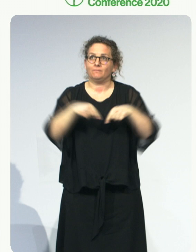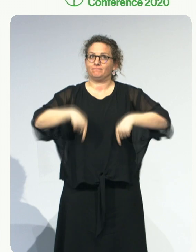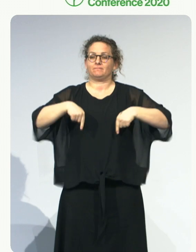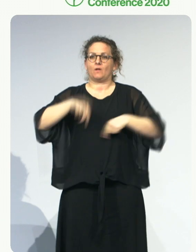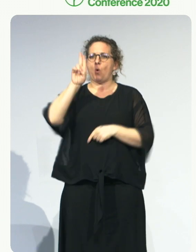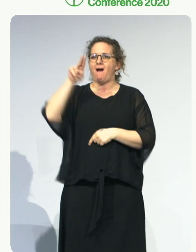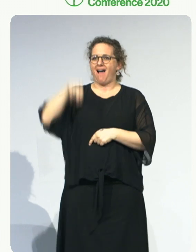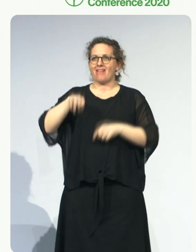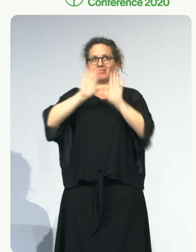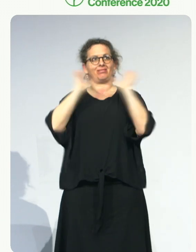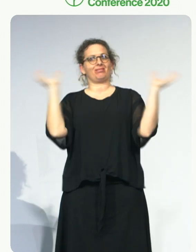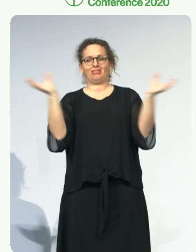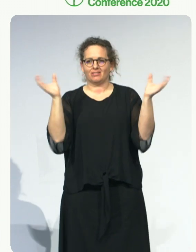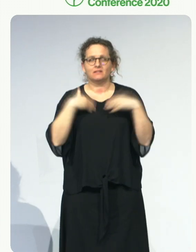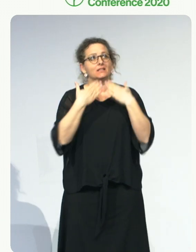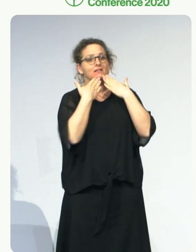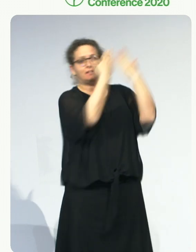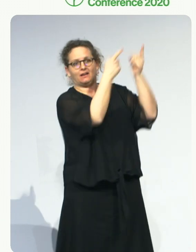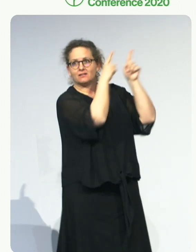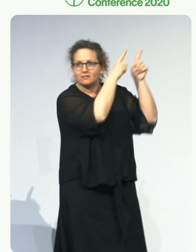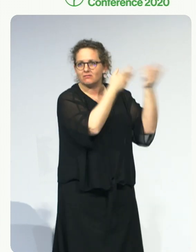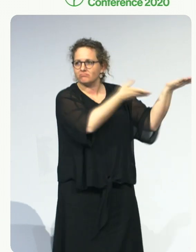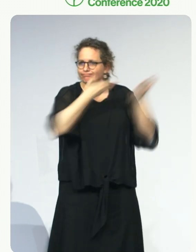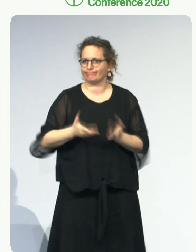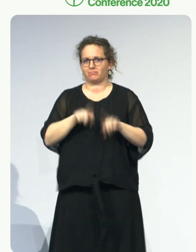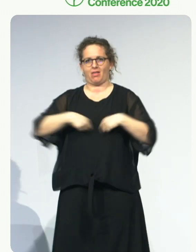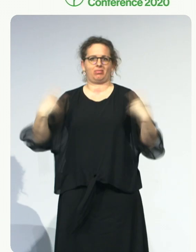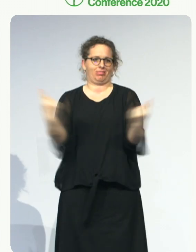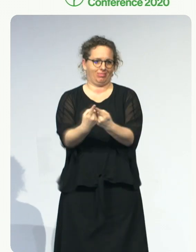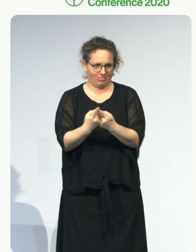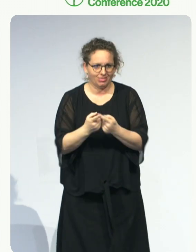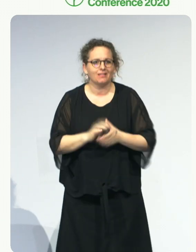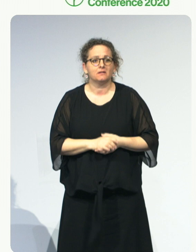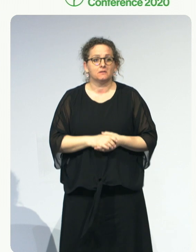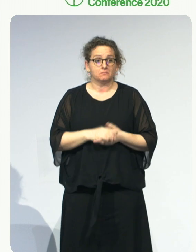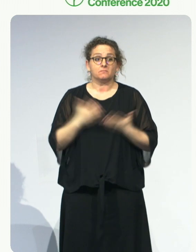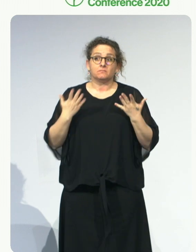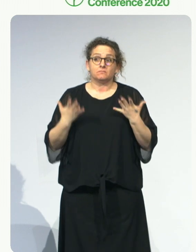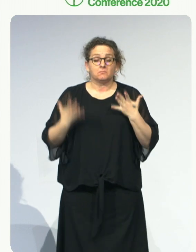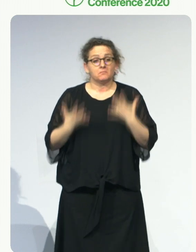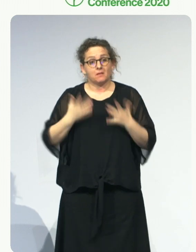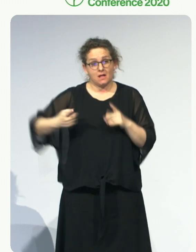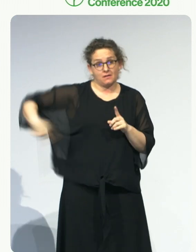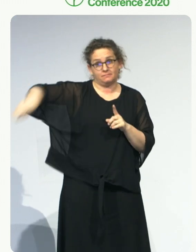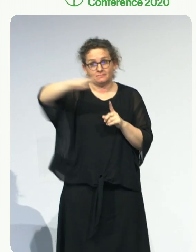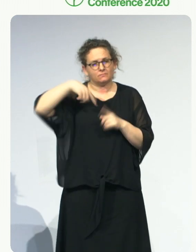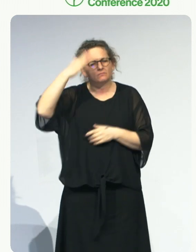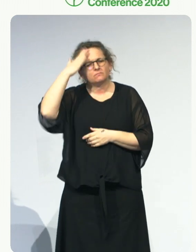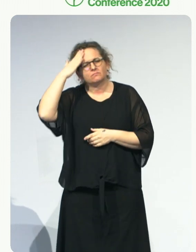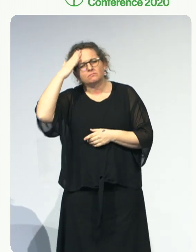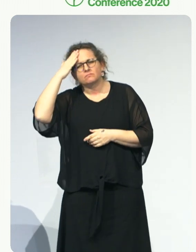As you may know, since the beginning of this year, Austria has a new federal government.